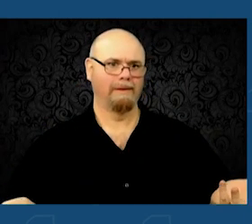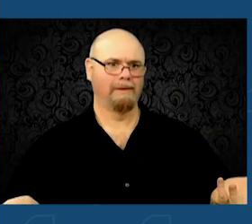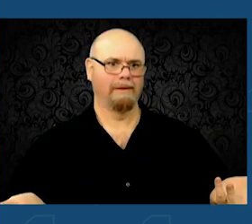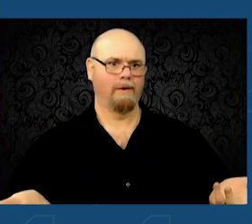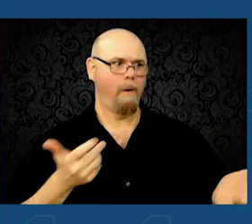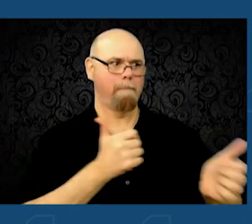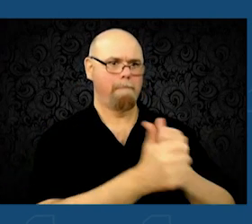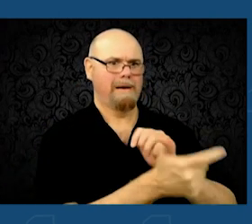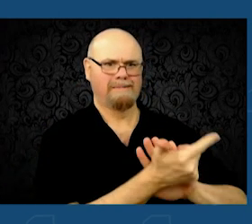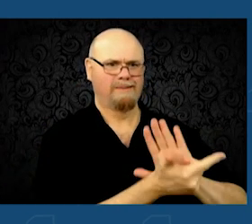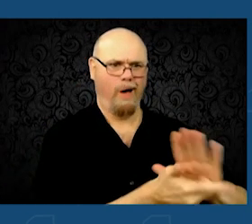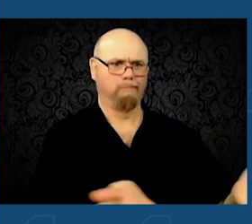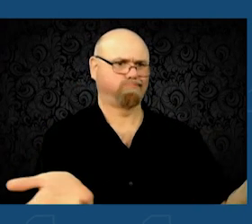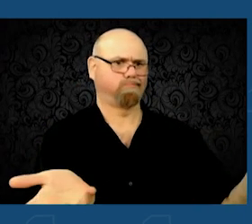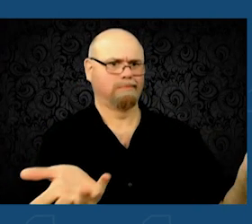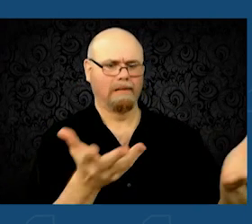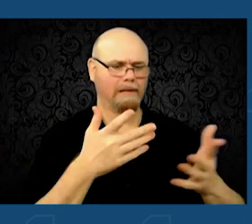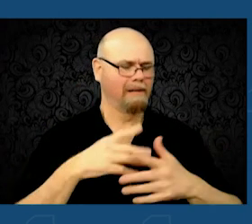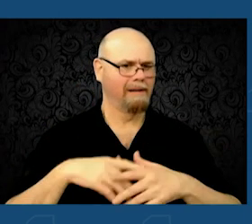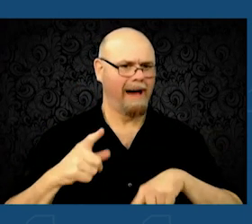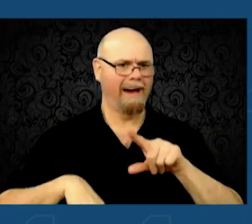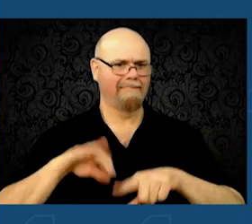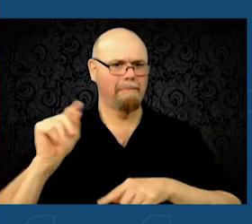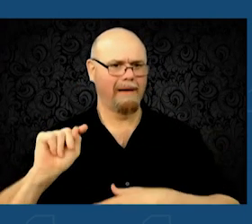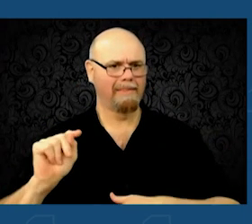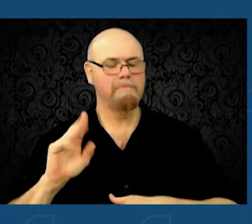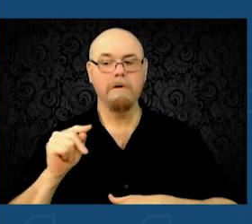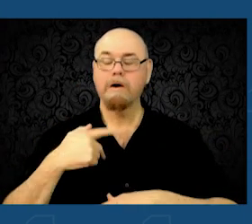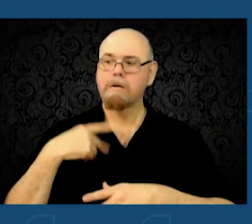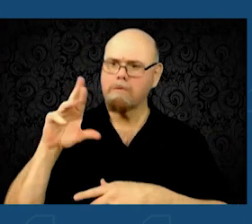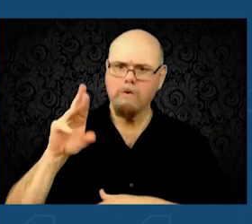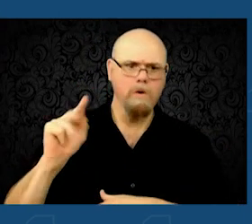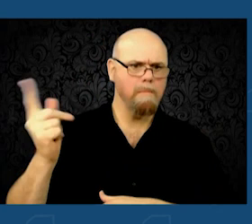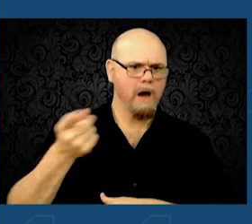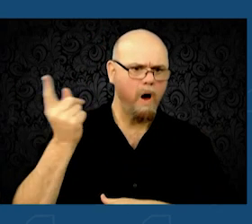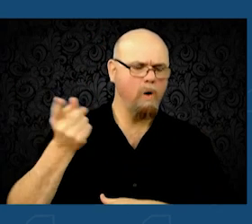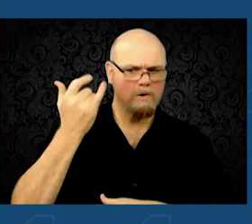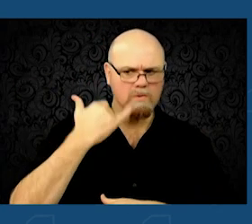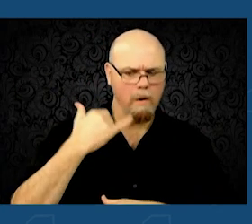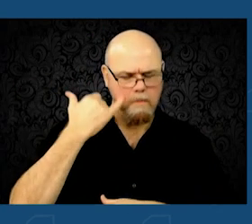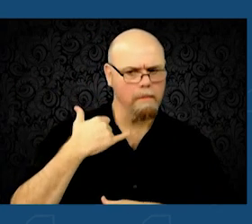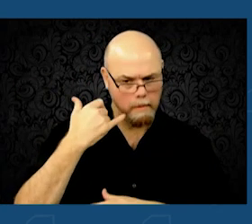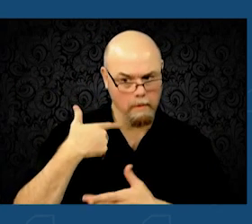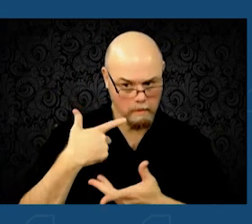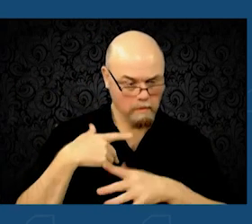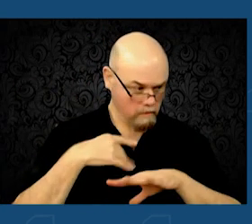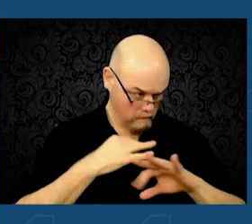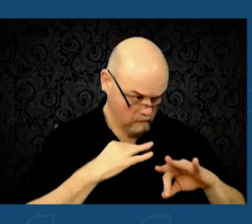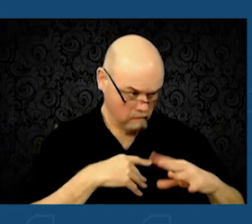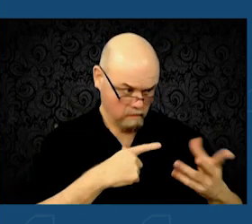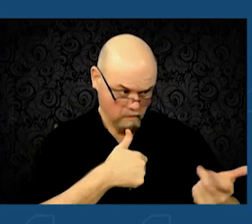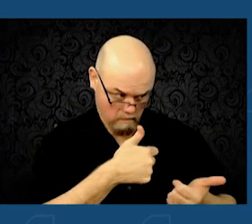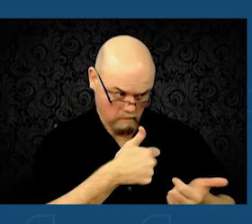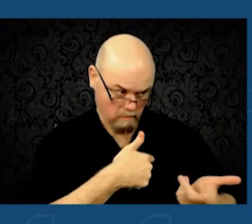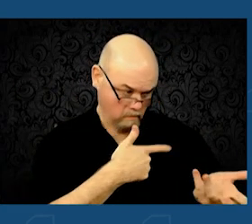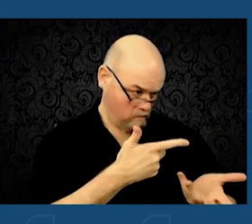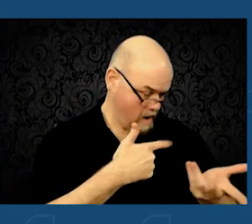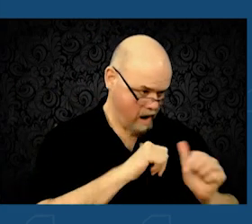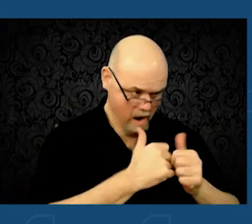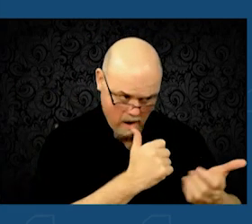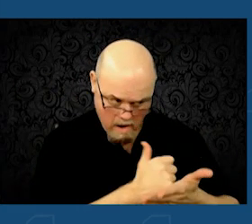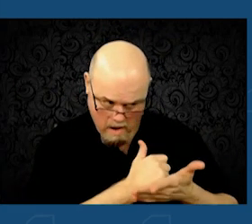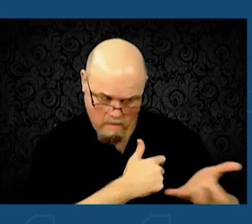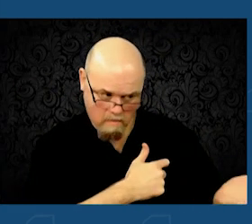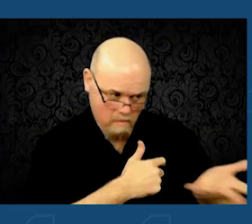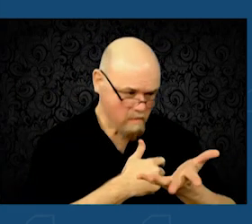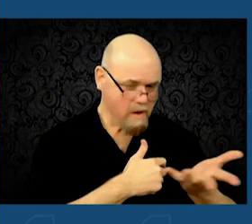done. But Robert was always there, always proactively giving me a call, seeing me how I'm doing, seeing what I can do for Western New York. So I want to